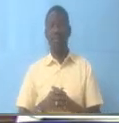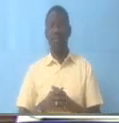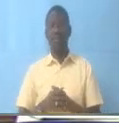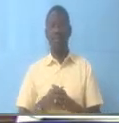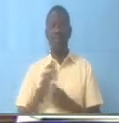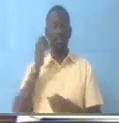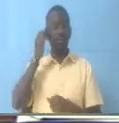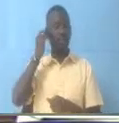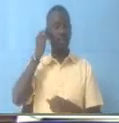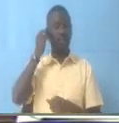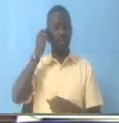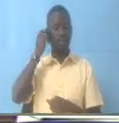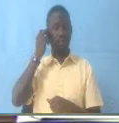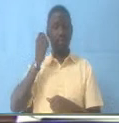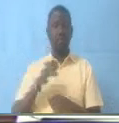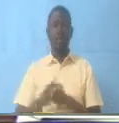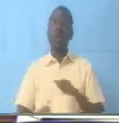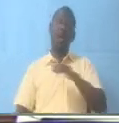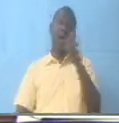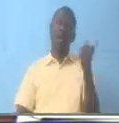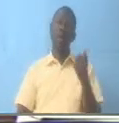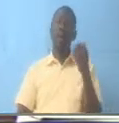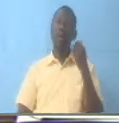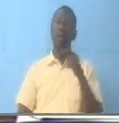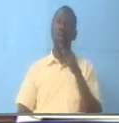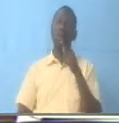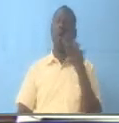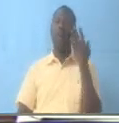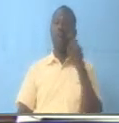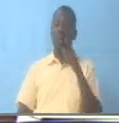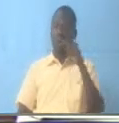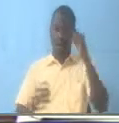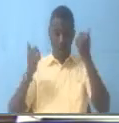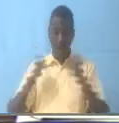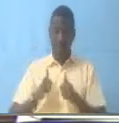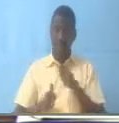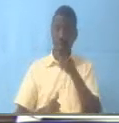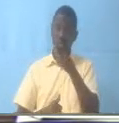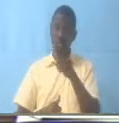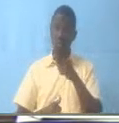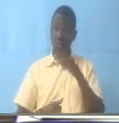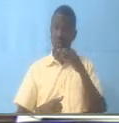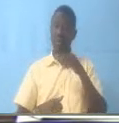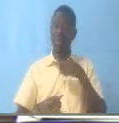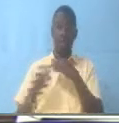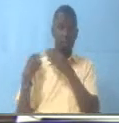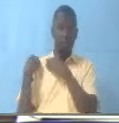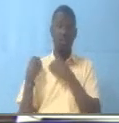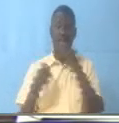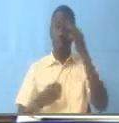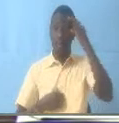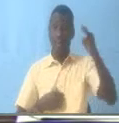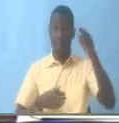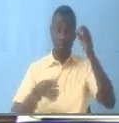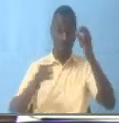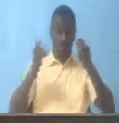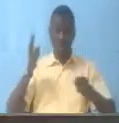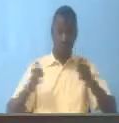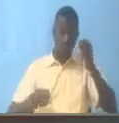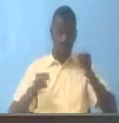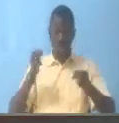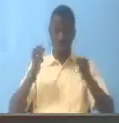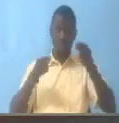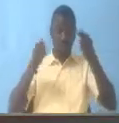And when that happened, what did you do as the Minister of Justice? léegi nag ba loolu yëpp